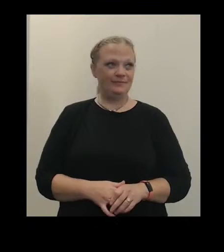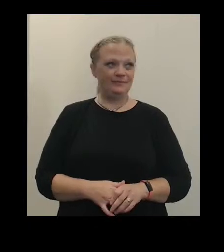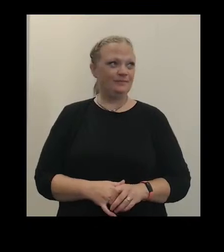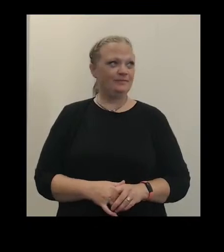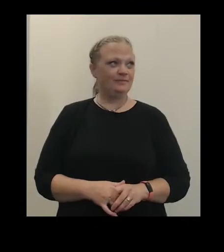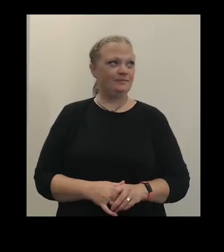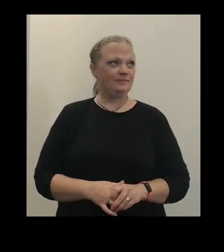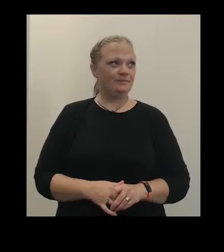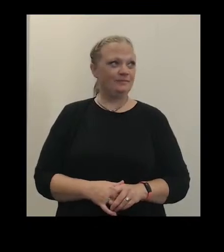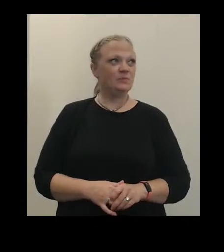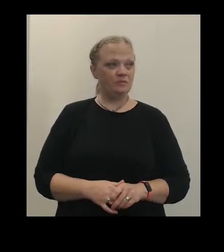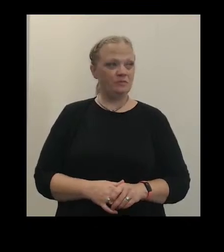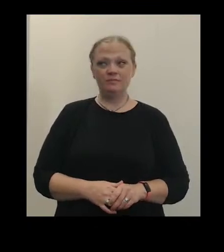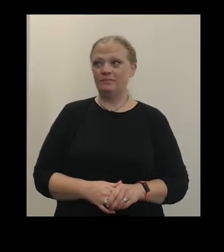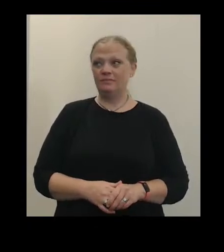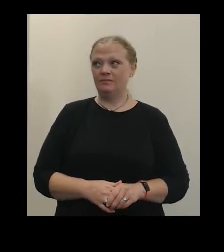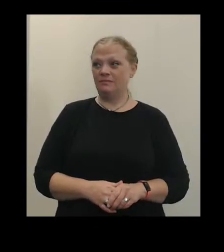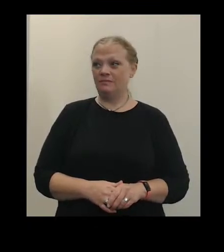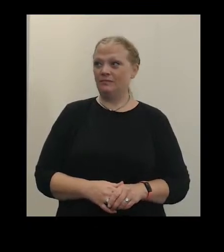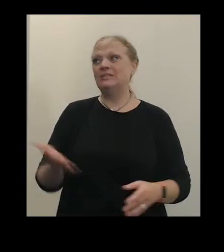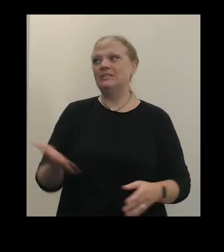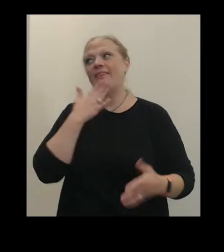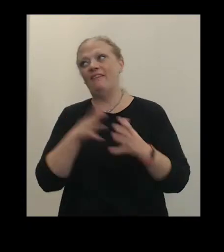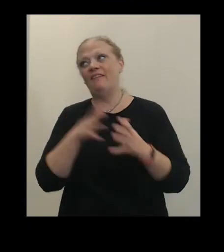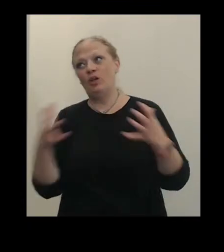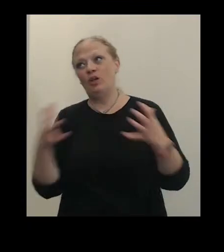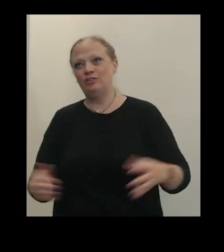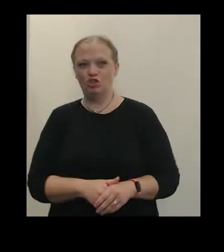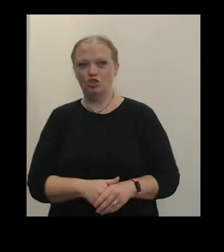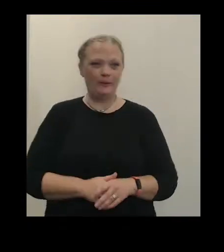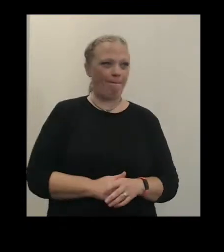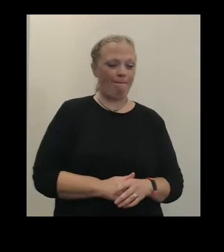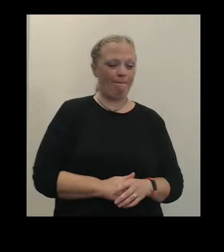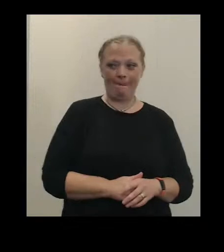Yeah, could you go ahead? Thank you very much.